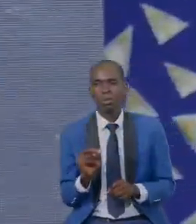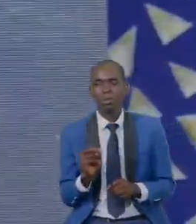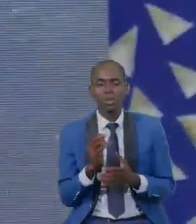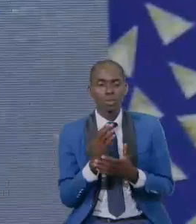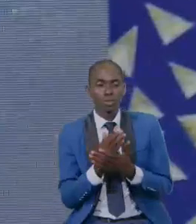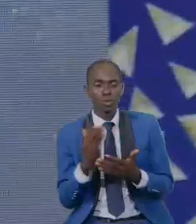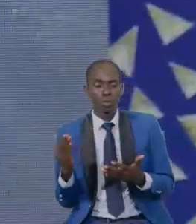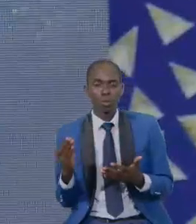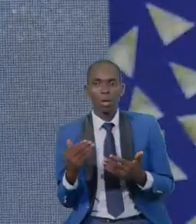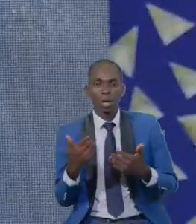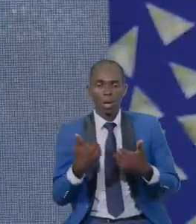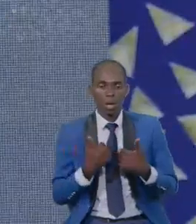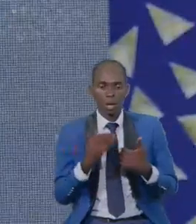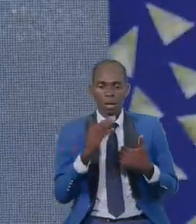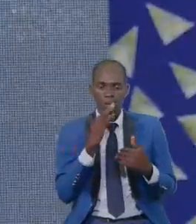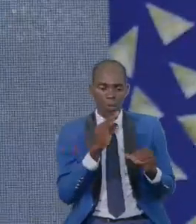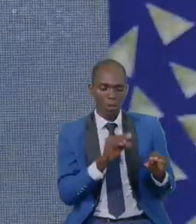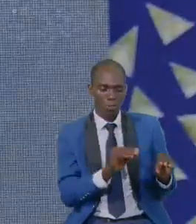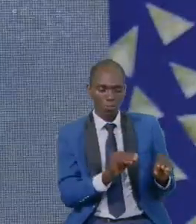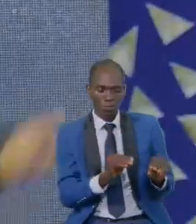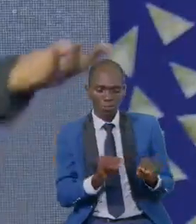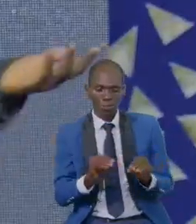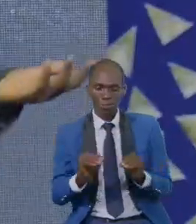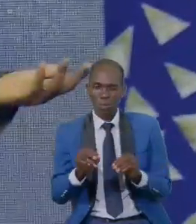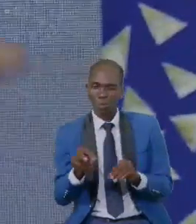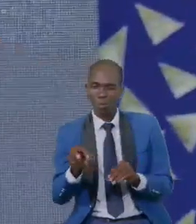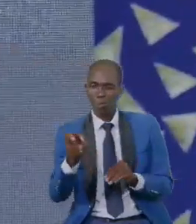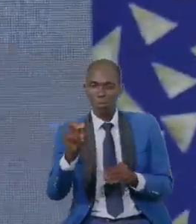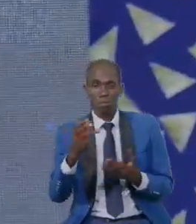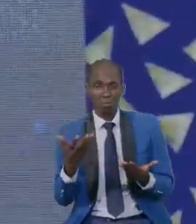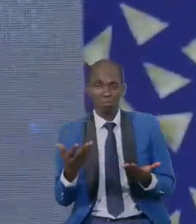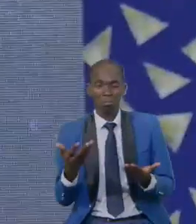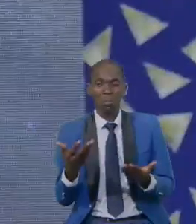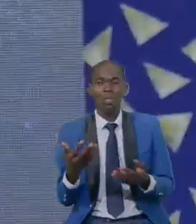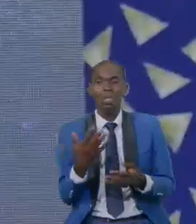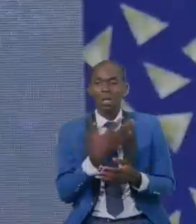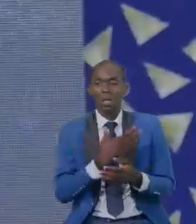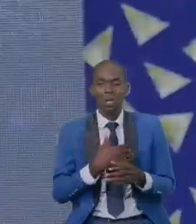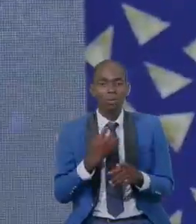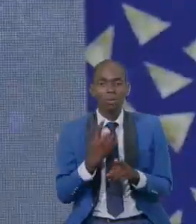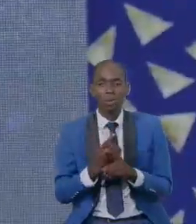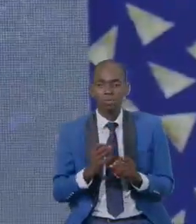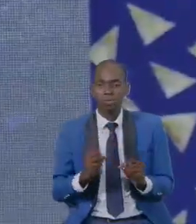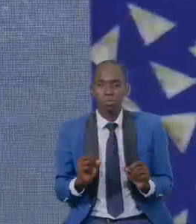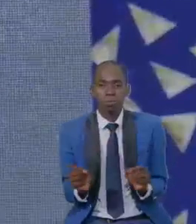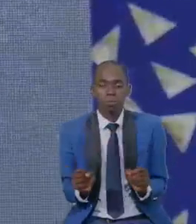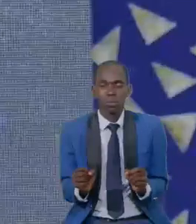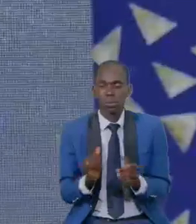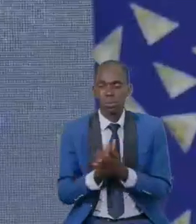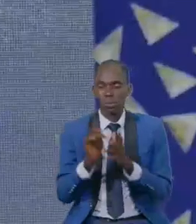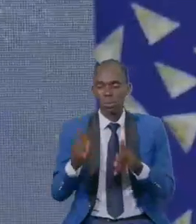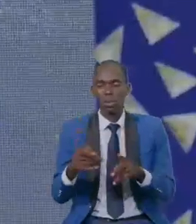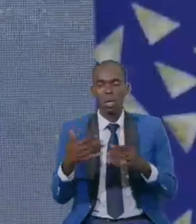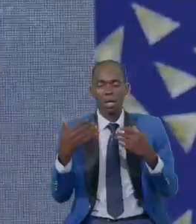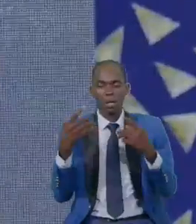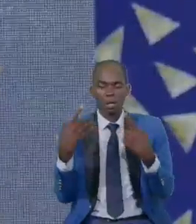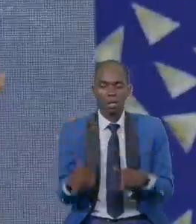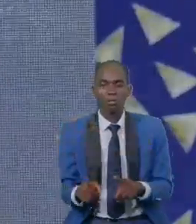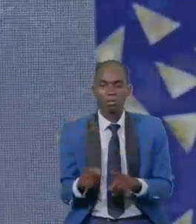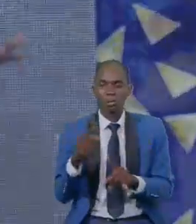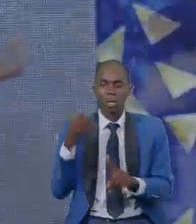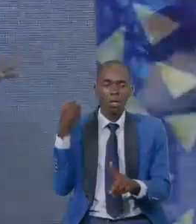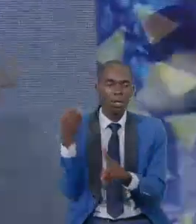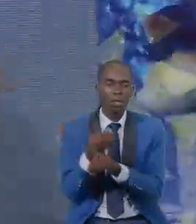been going on a journey. All of a sudden, he had an accident. And